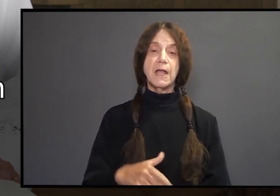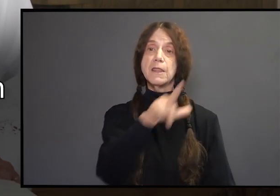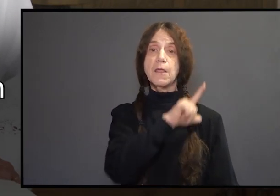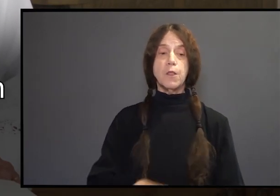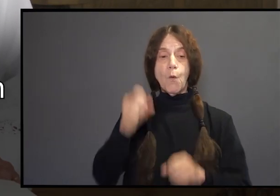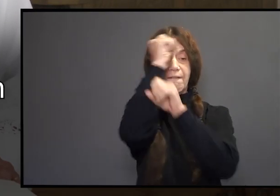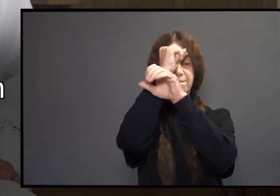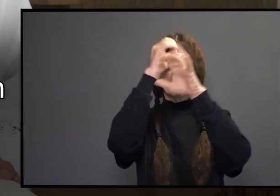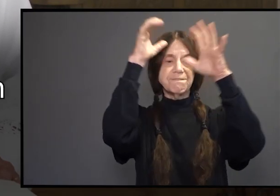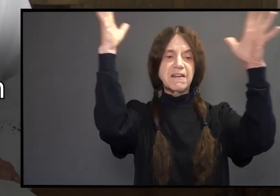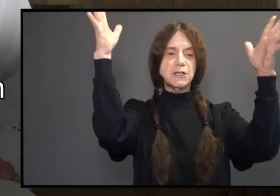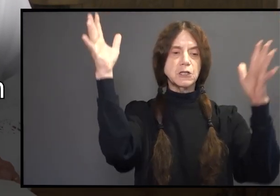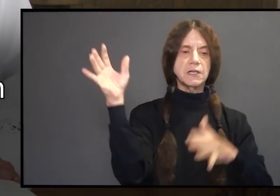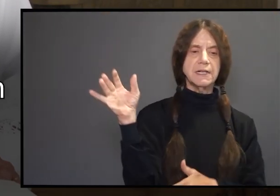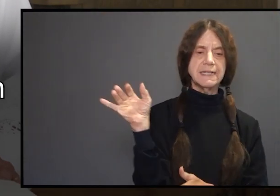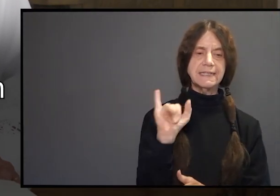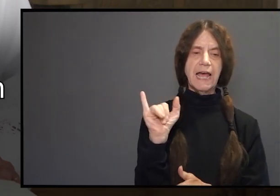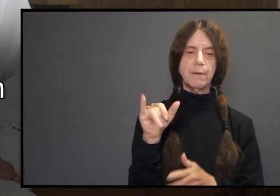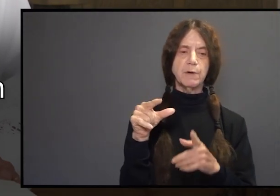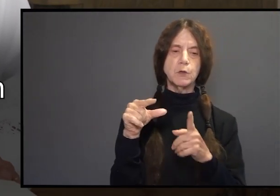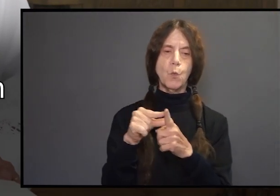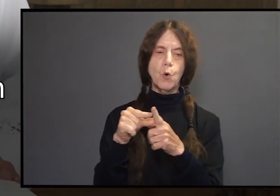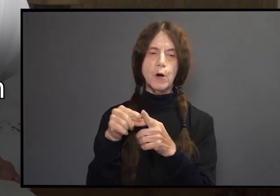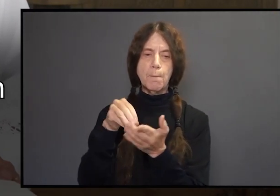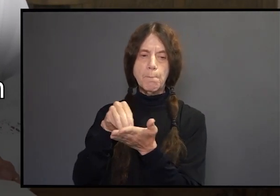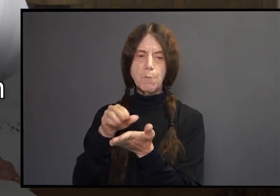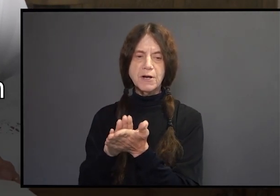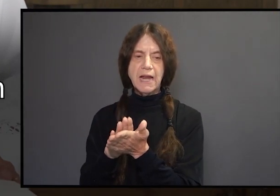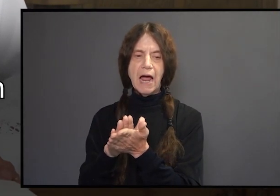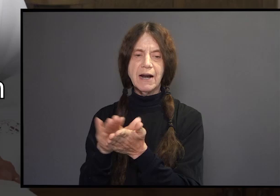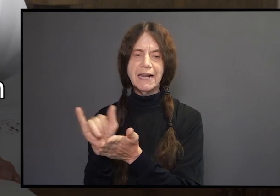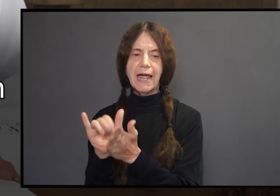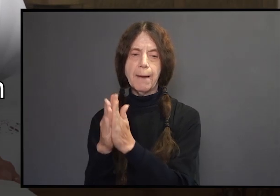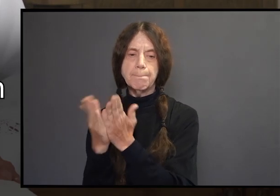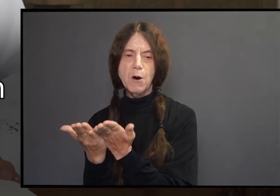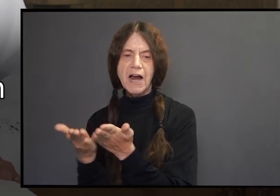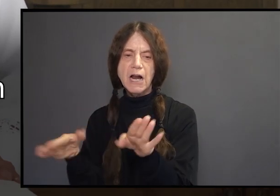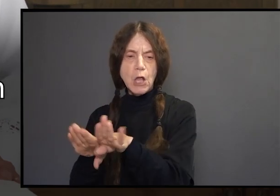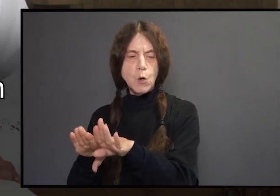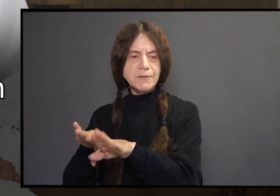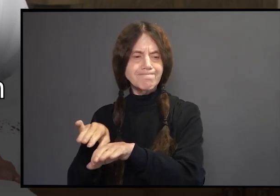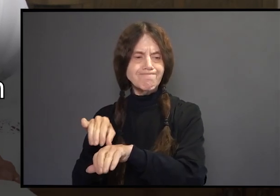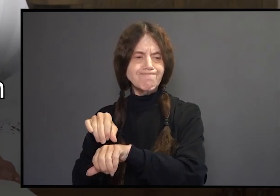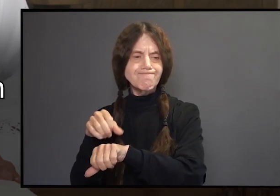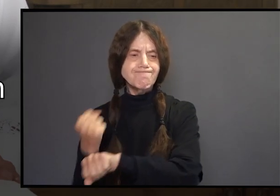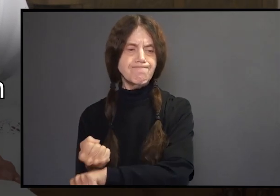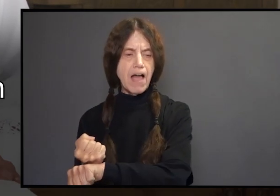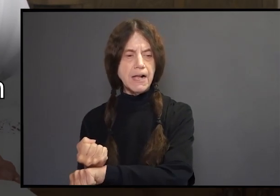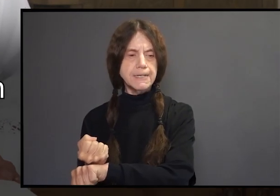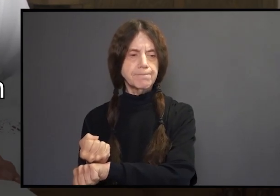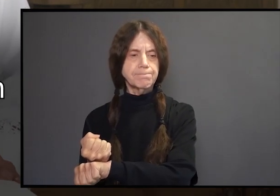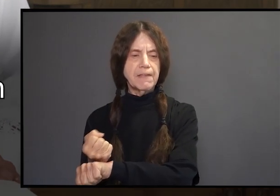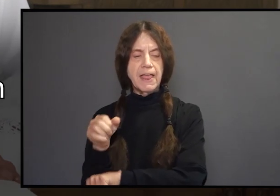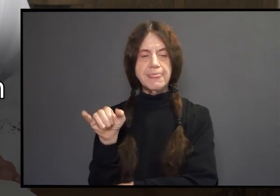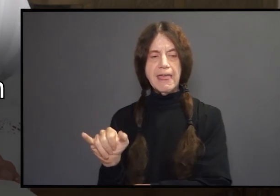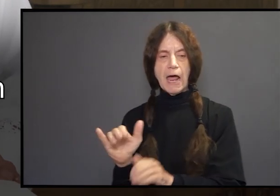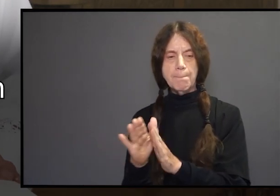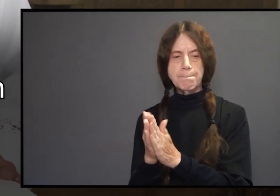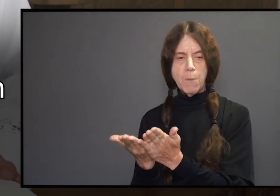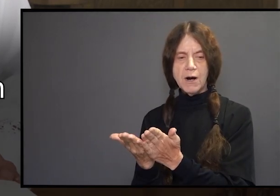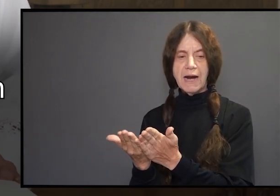The vision of all this has become to you like the words of a book that is sealed. When